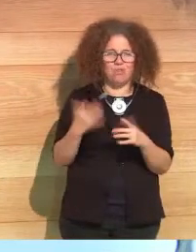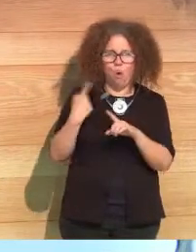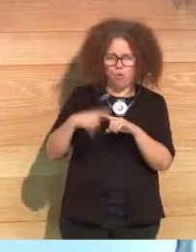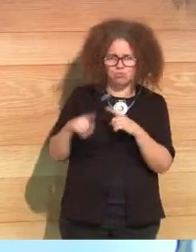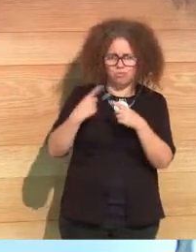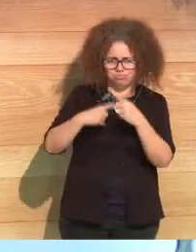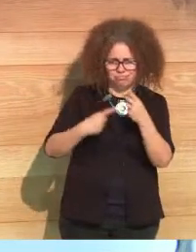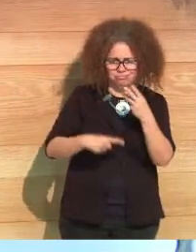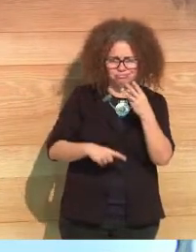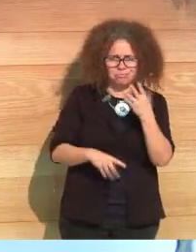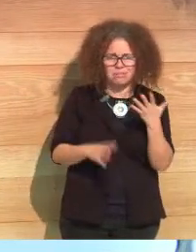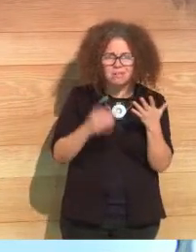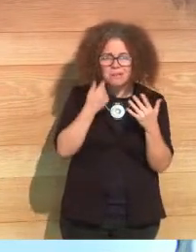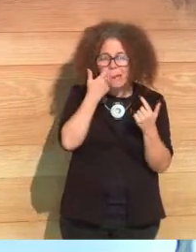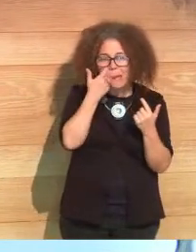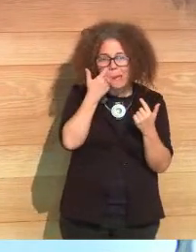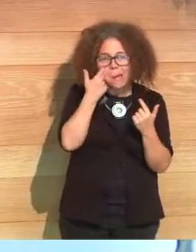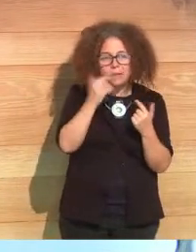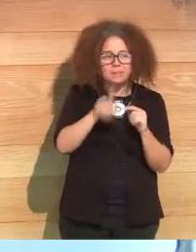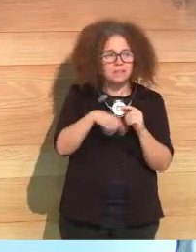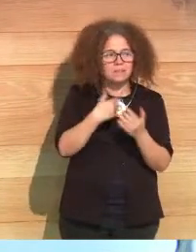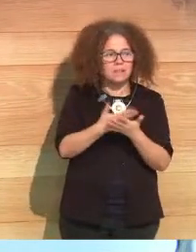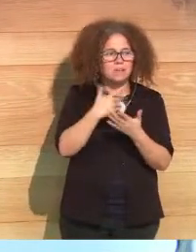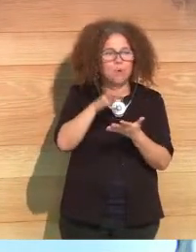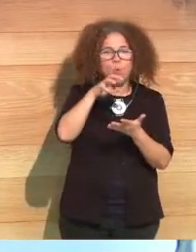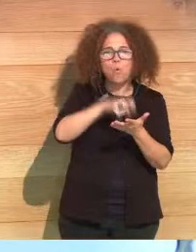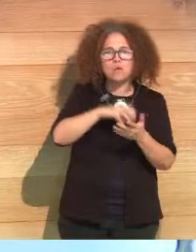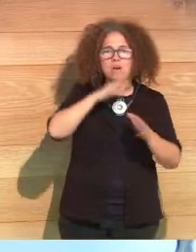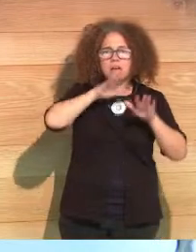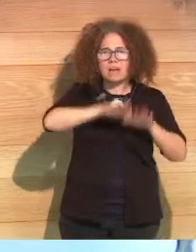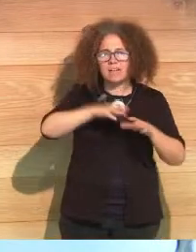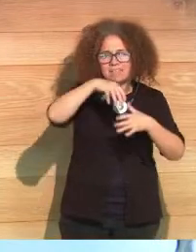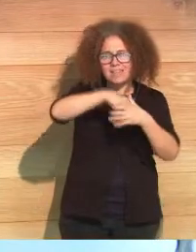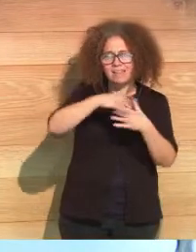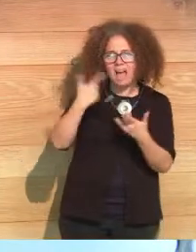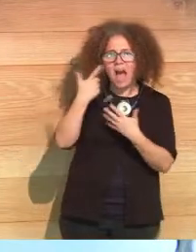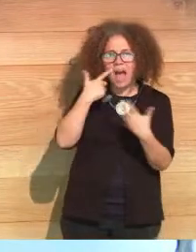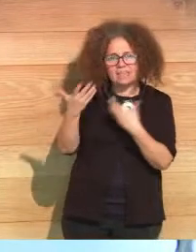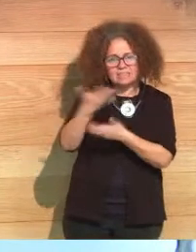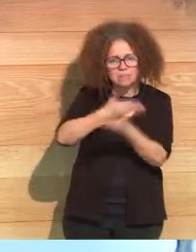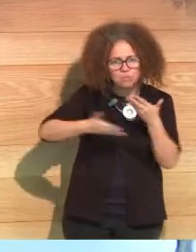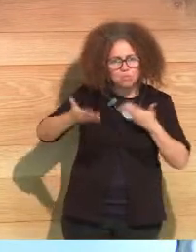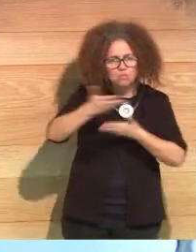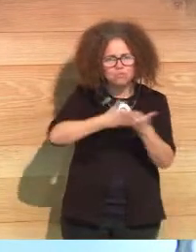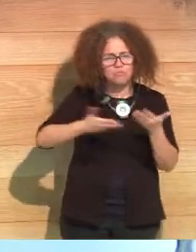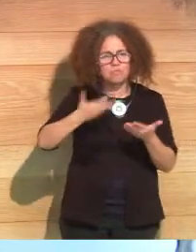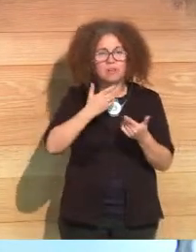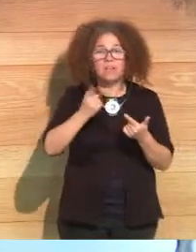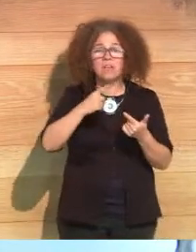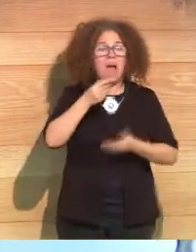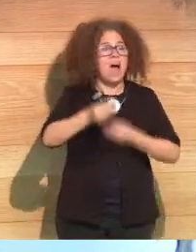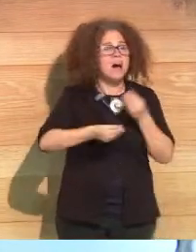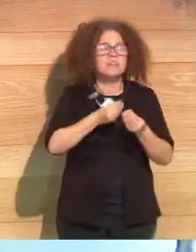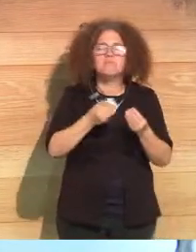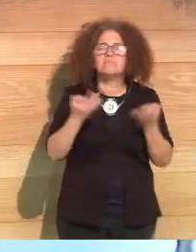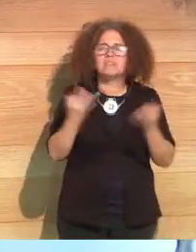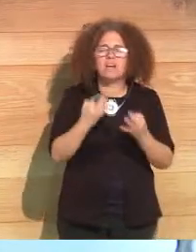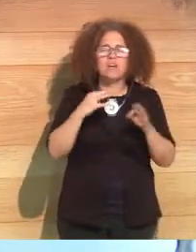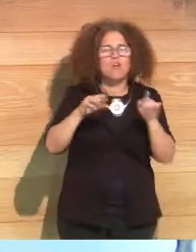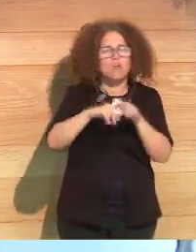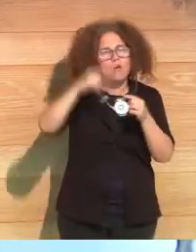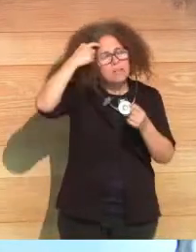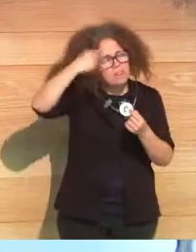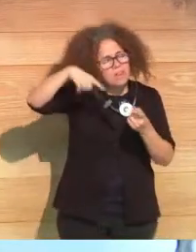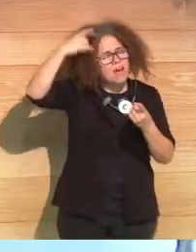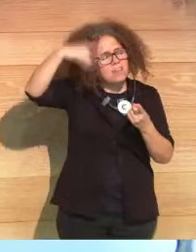friends Claire Barden and Adrien Mondo, just like trying things on this idea of using low tech